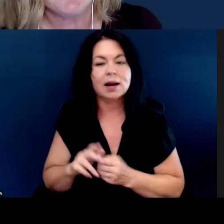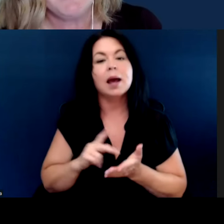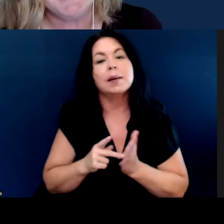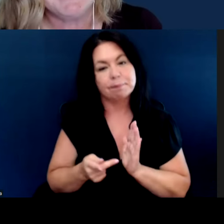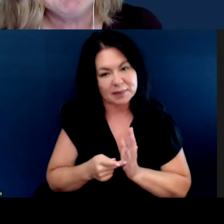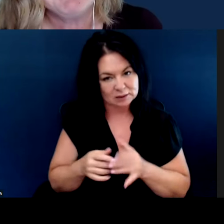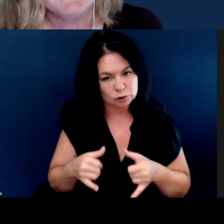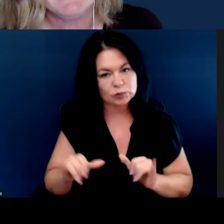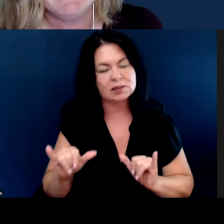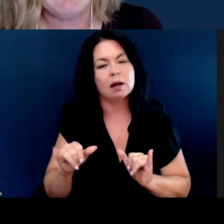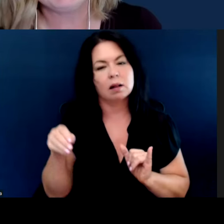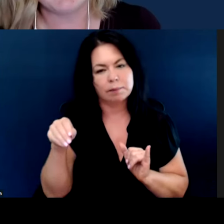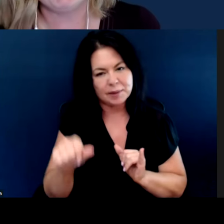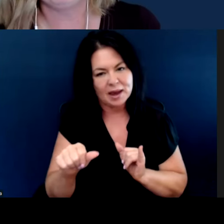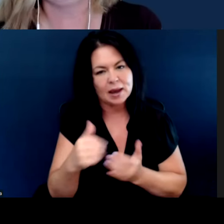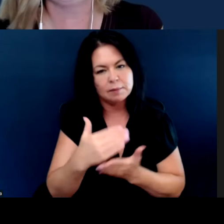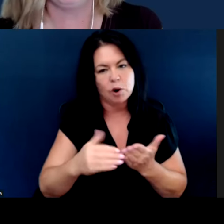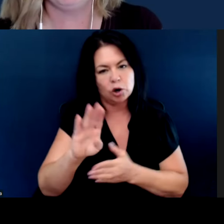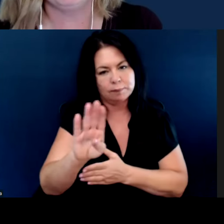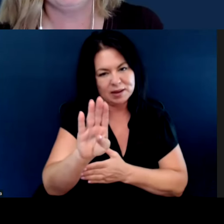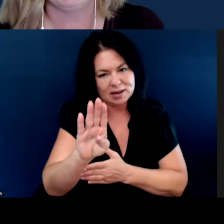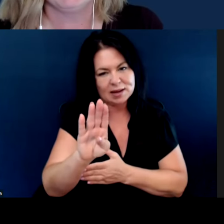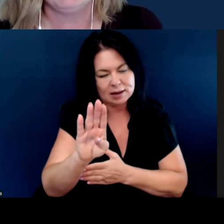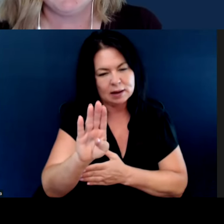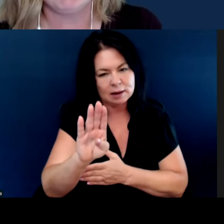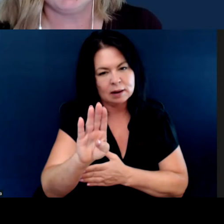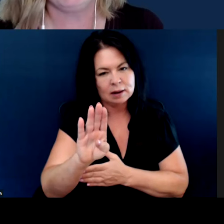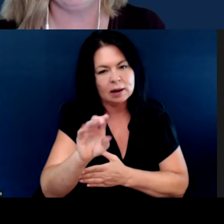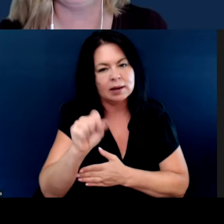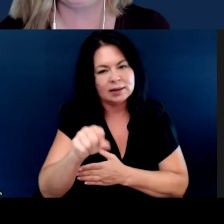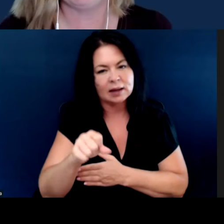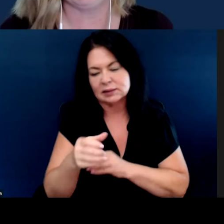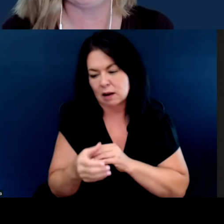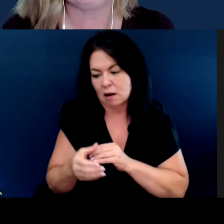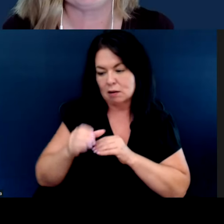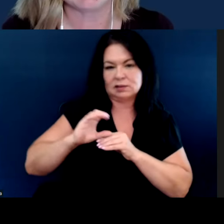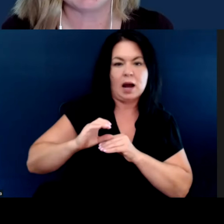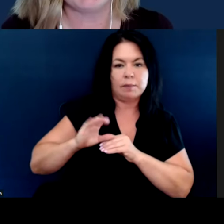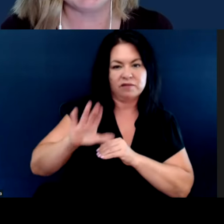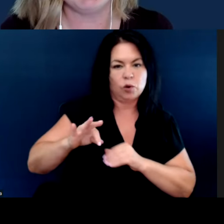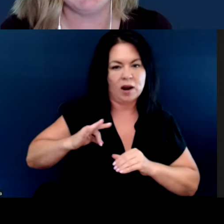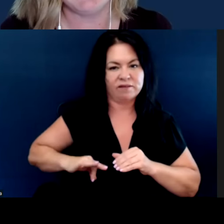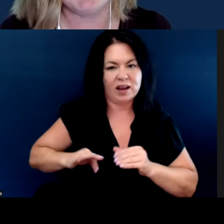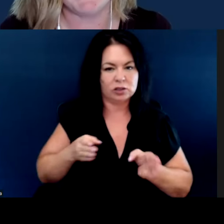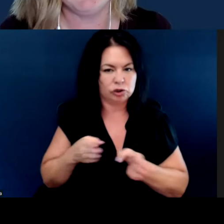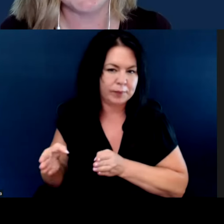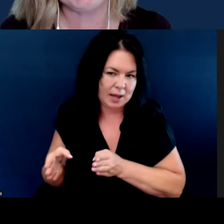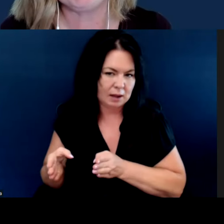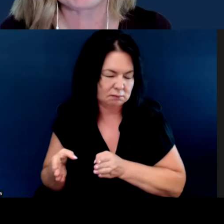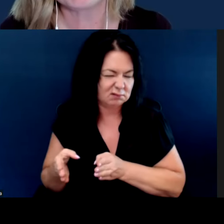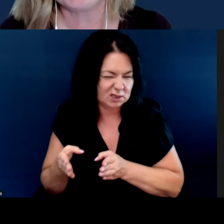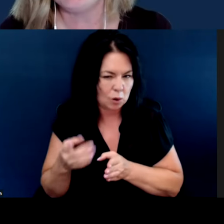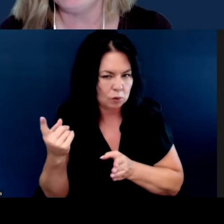boy premium on top of whatever premium you pay for your Advantage plan. So just something to keep in mind